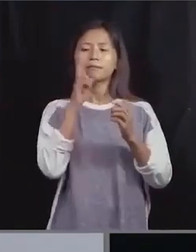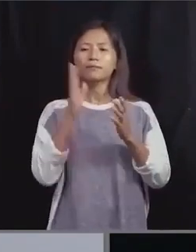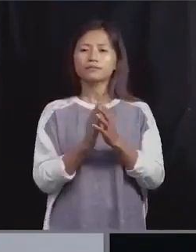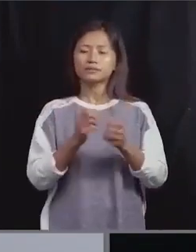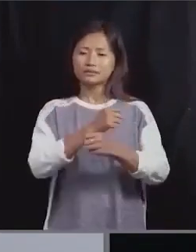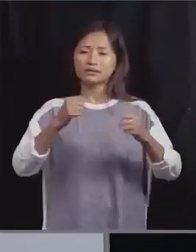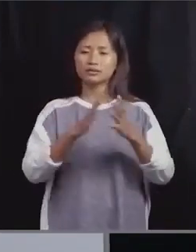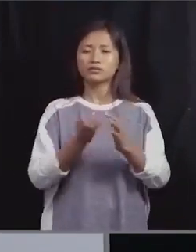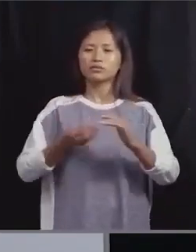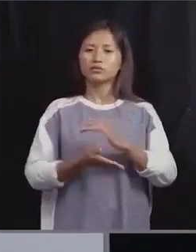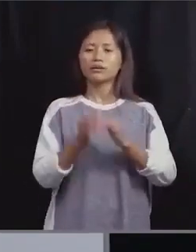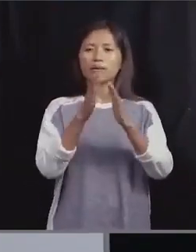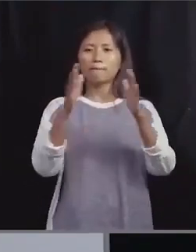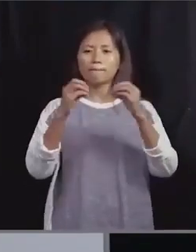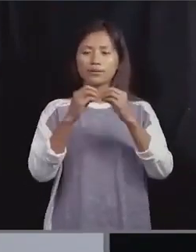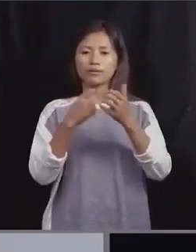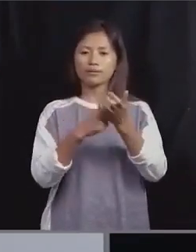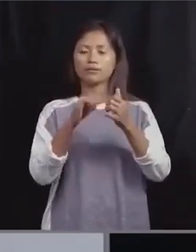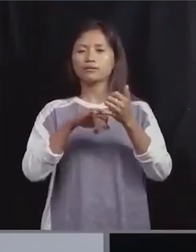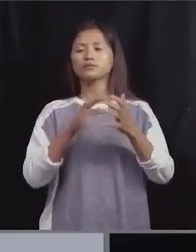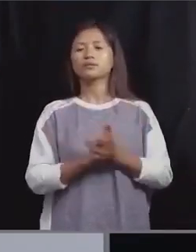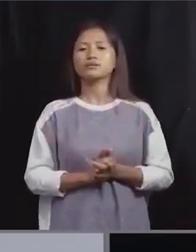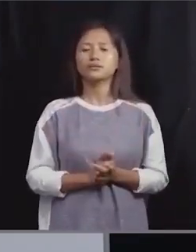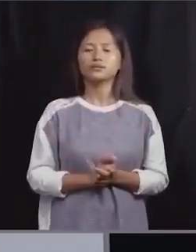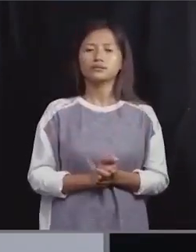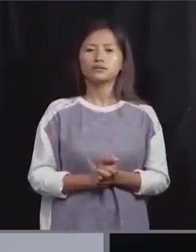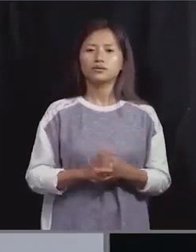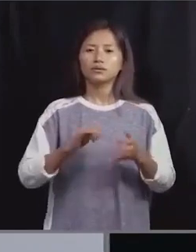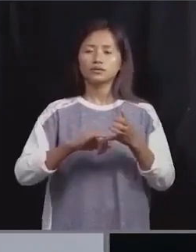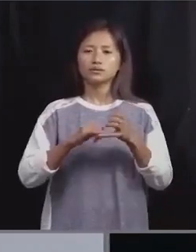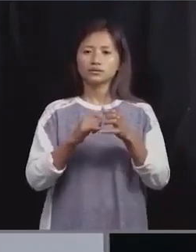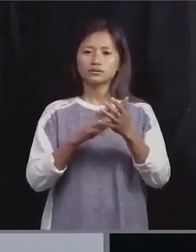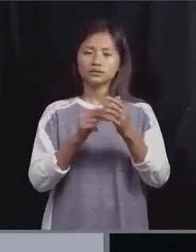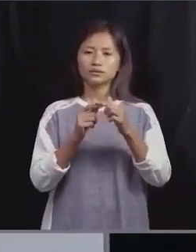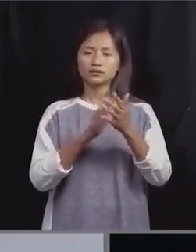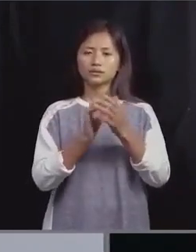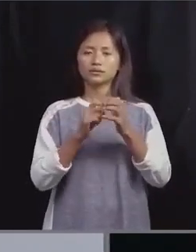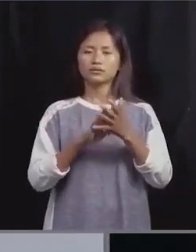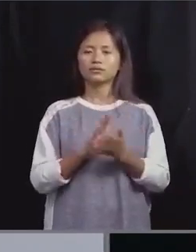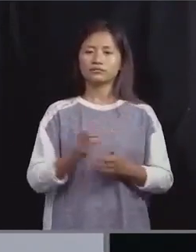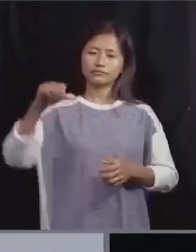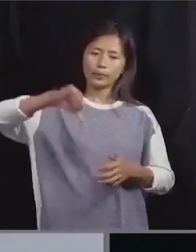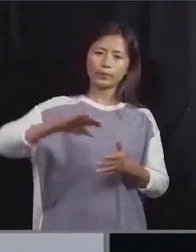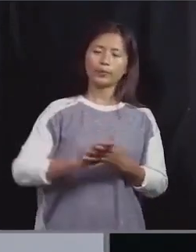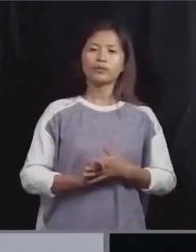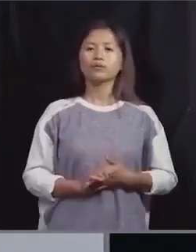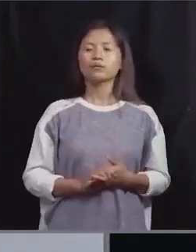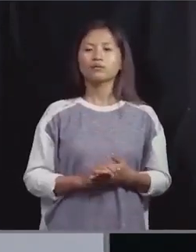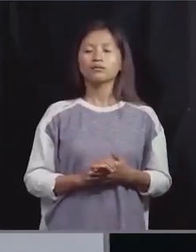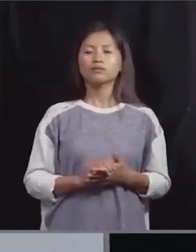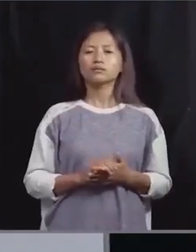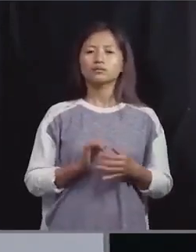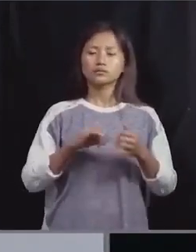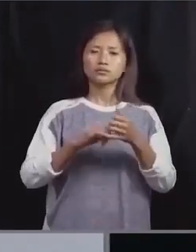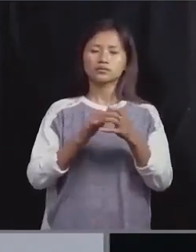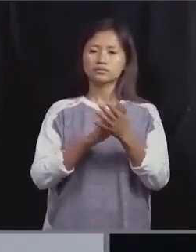were put behind the bars. So the Santhal rebellion failed. However, no doubt the Santhal